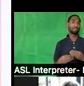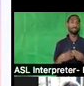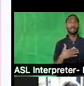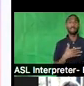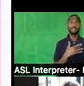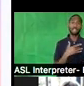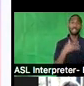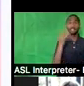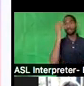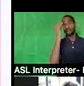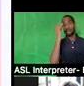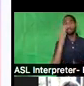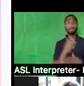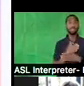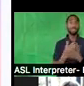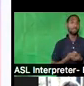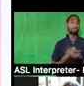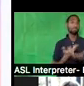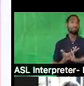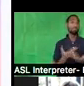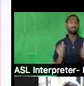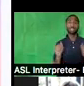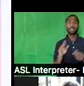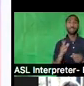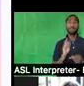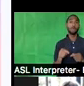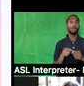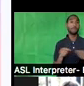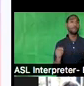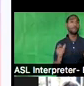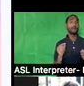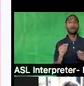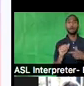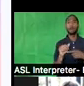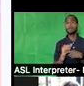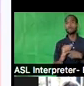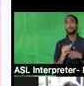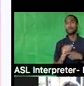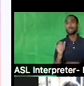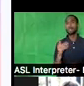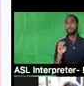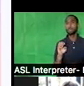and thoughts you're having as we're wrapping up our practice space.